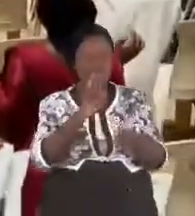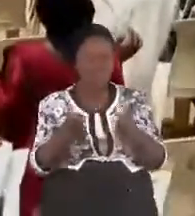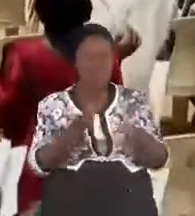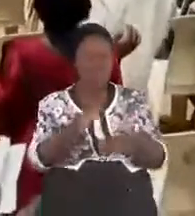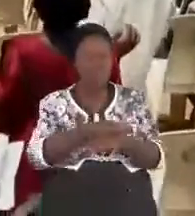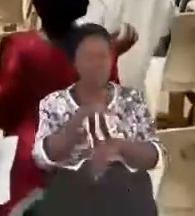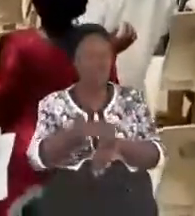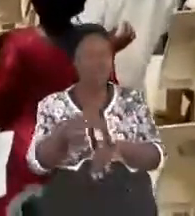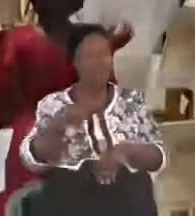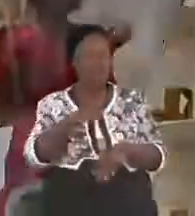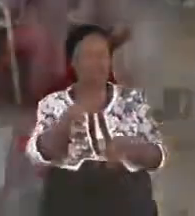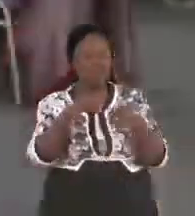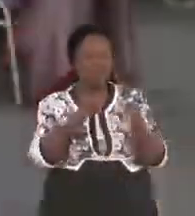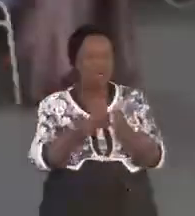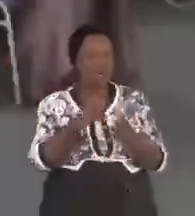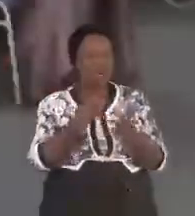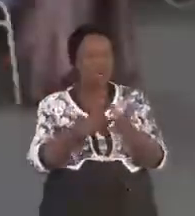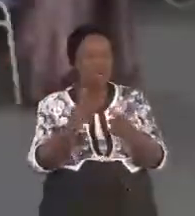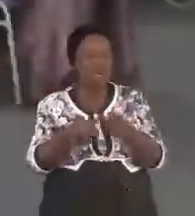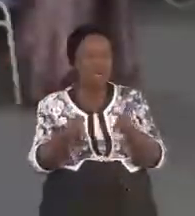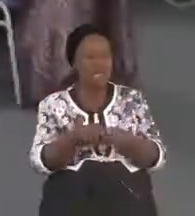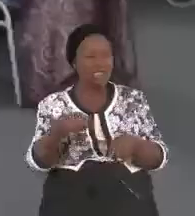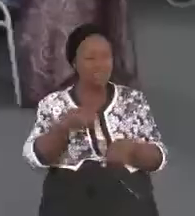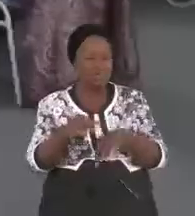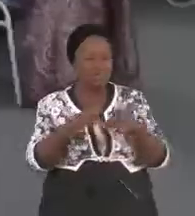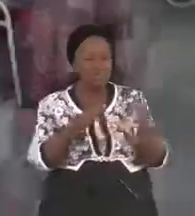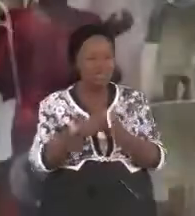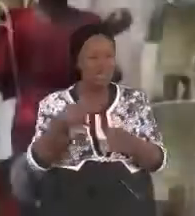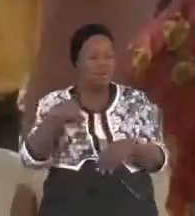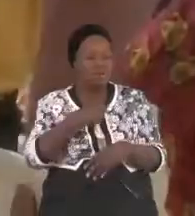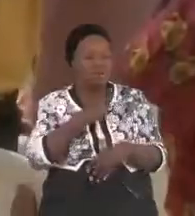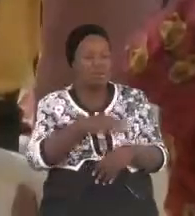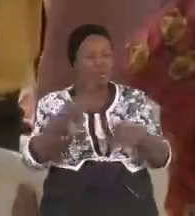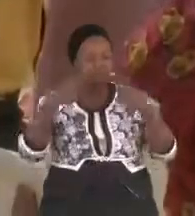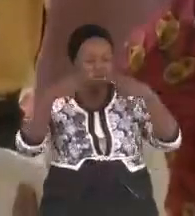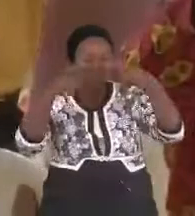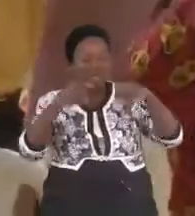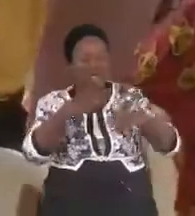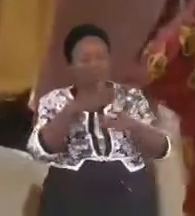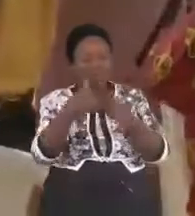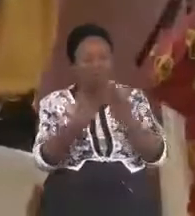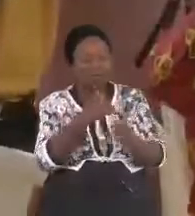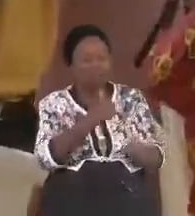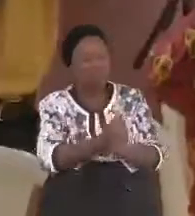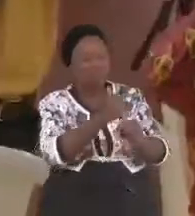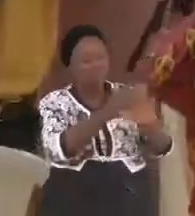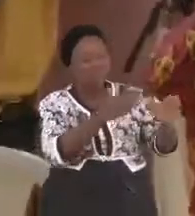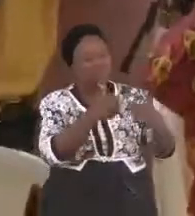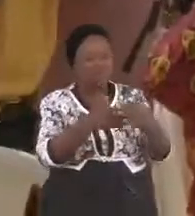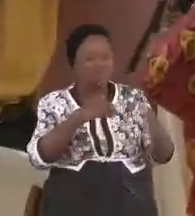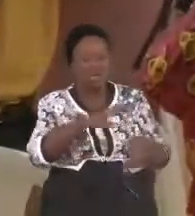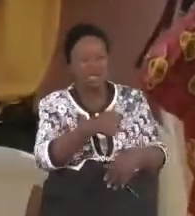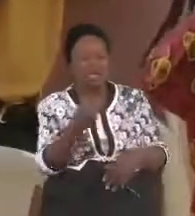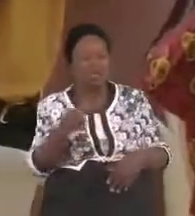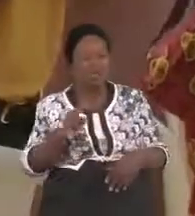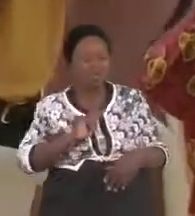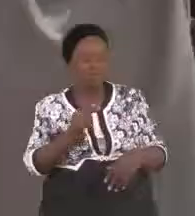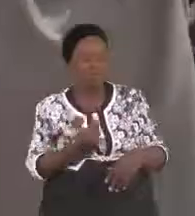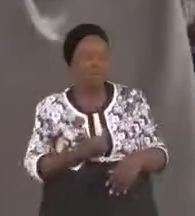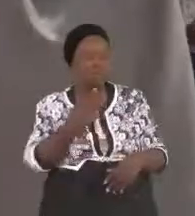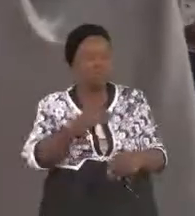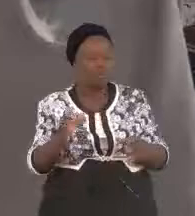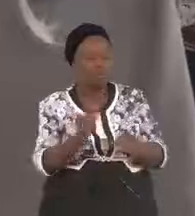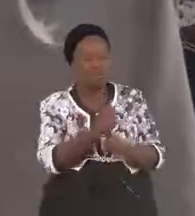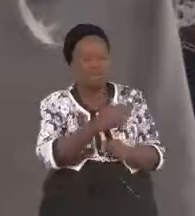Every mountain before every one of us will clear out of the way. Amen. Brother, go out and succeed